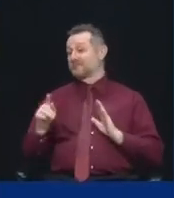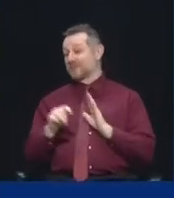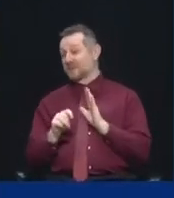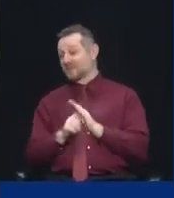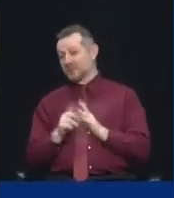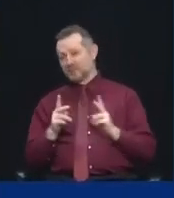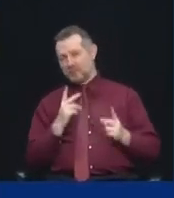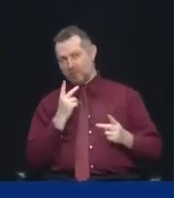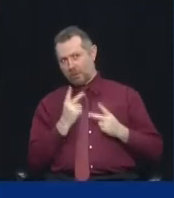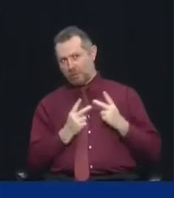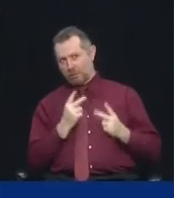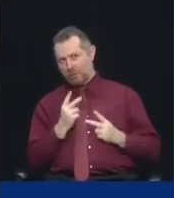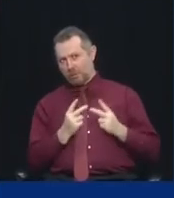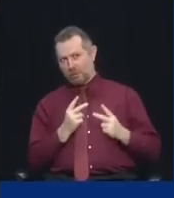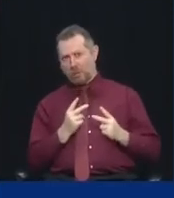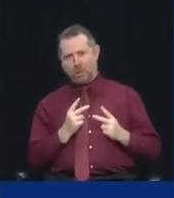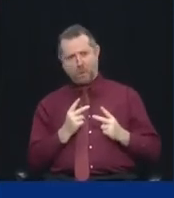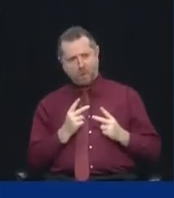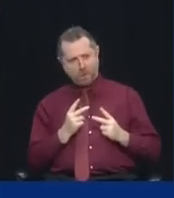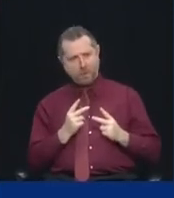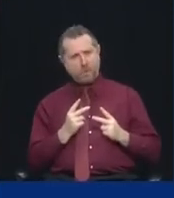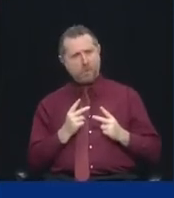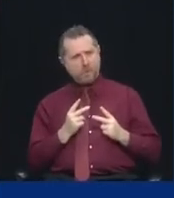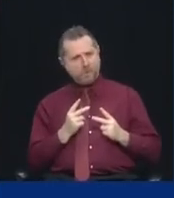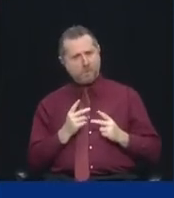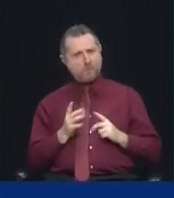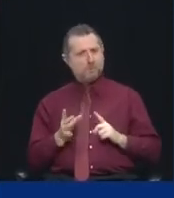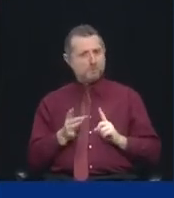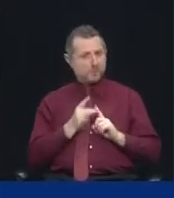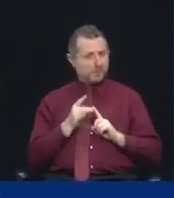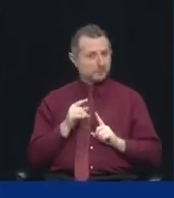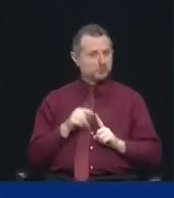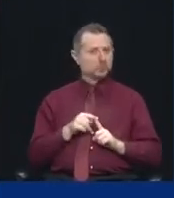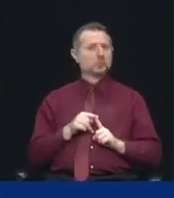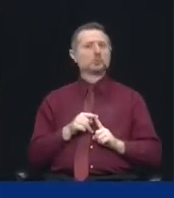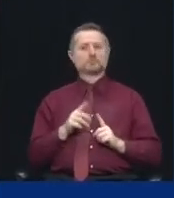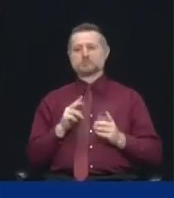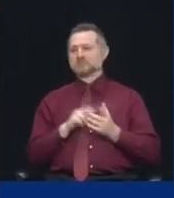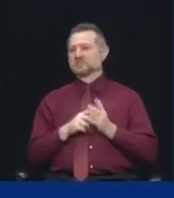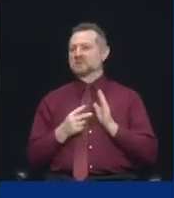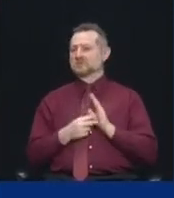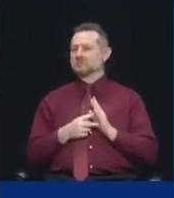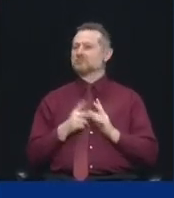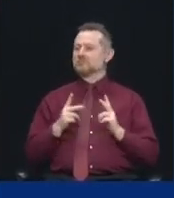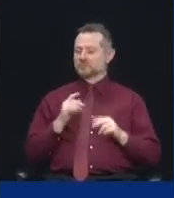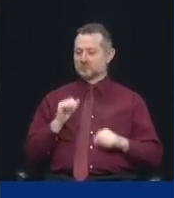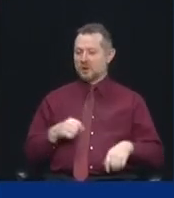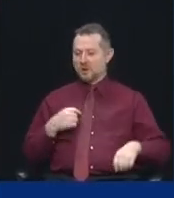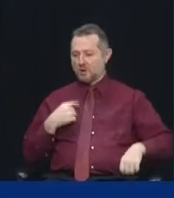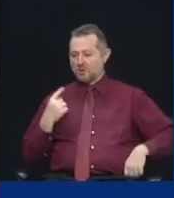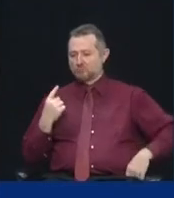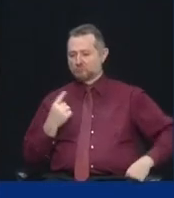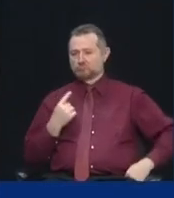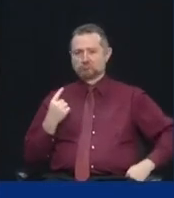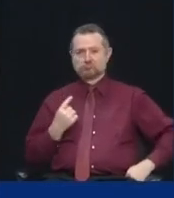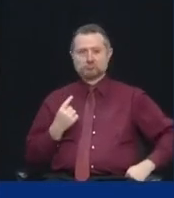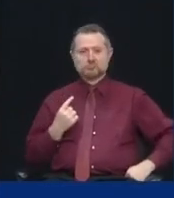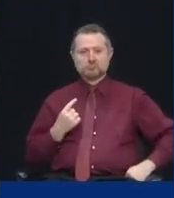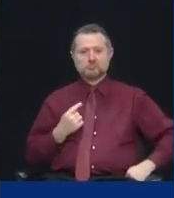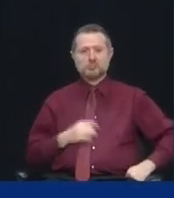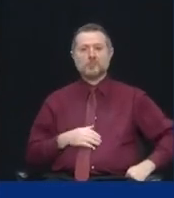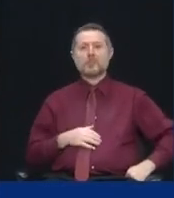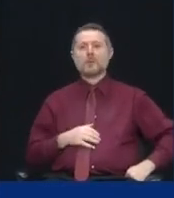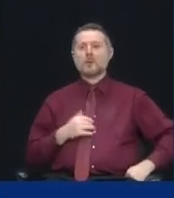that variance of positivity, you have to ask yourself, why? Why is it